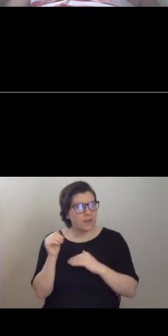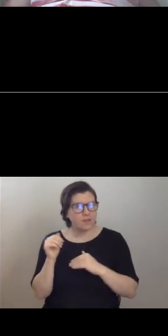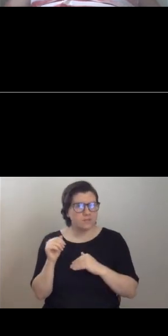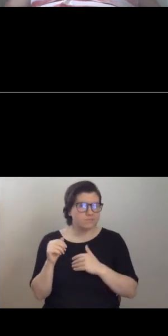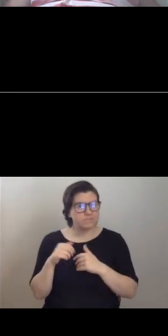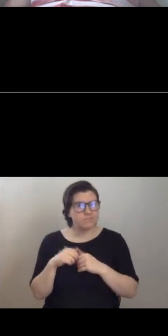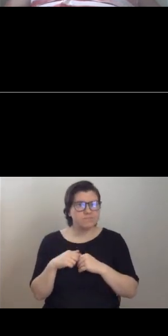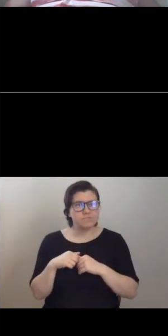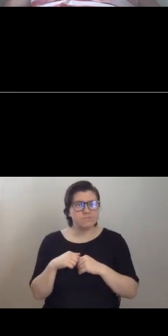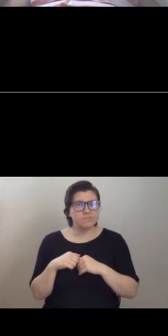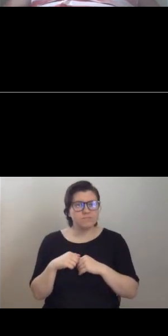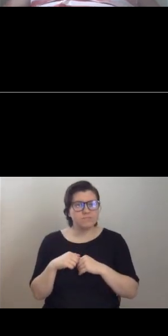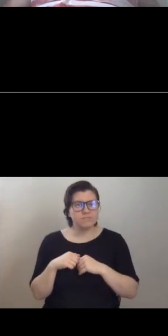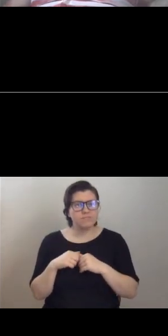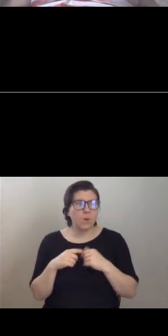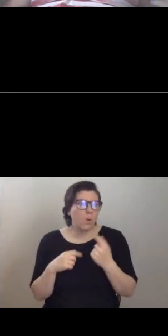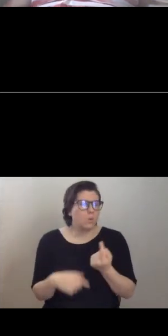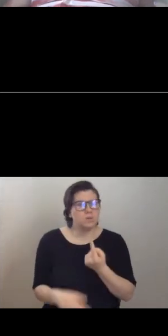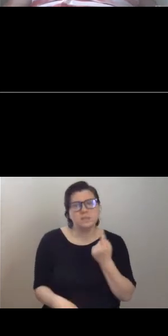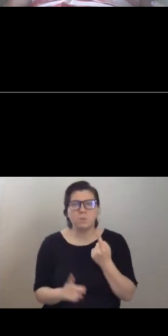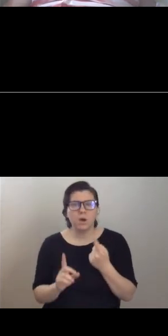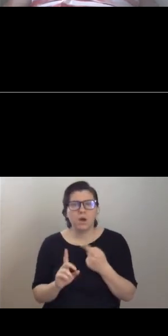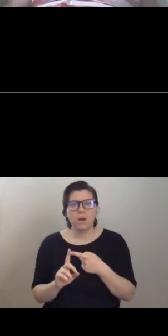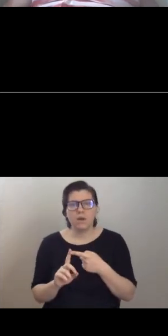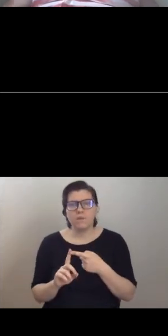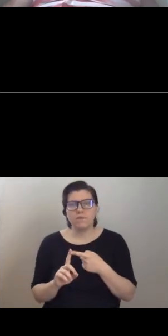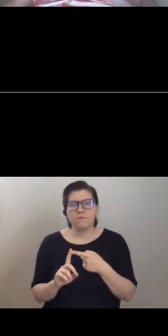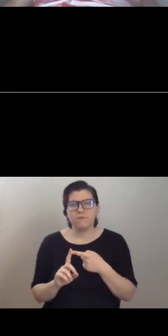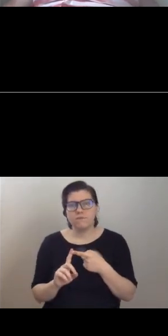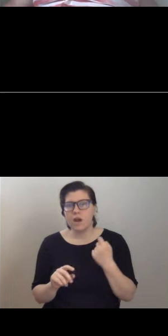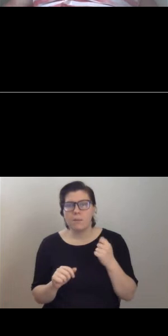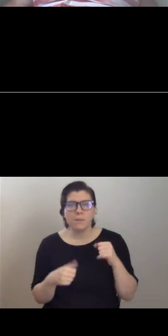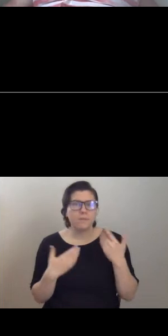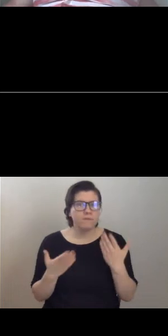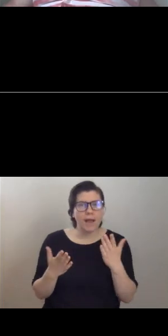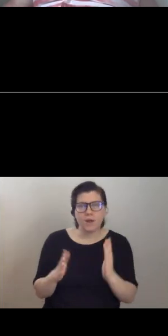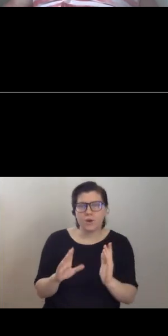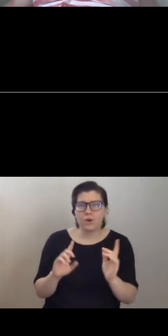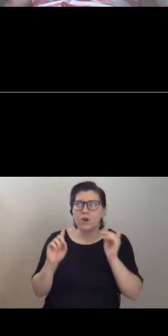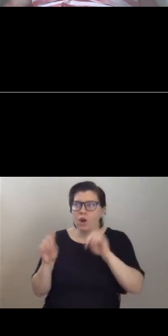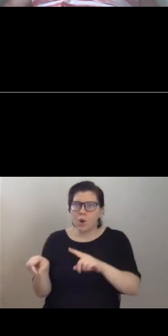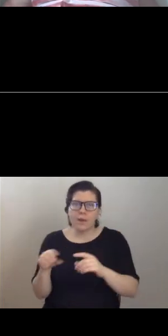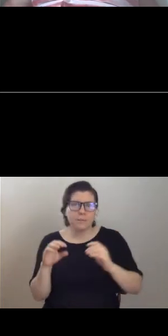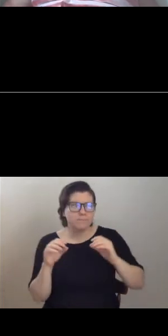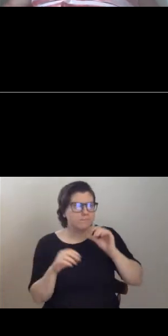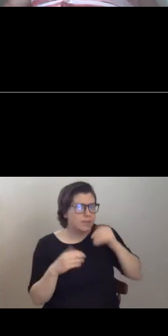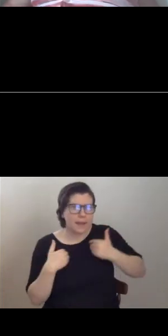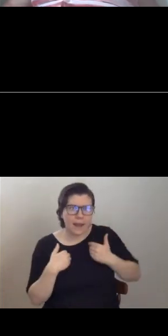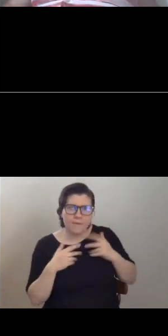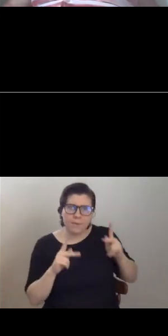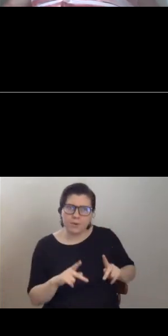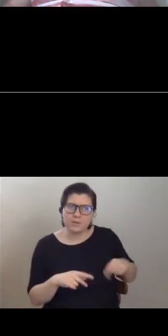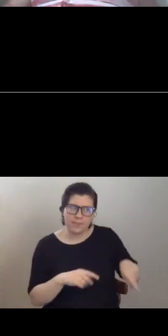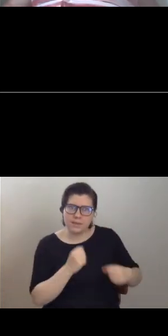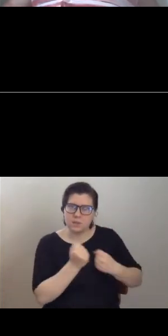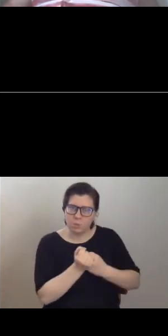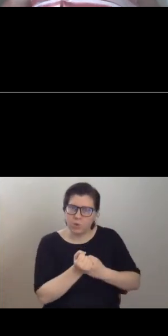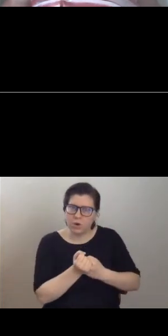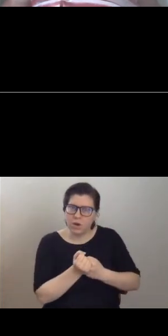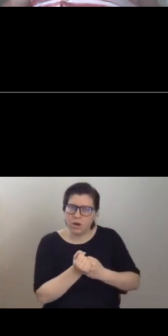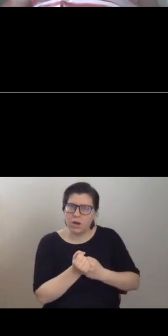uh, someone from a provider agency going without the person that they support, um, coming